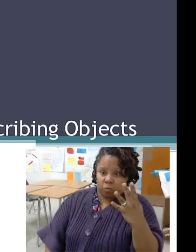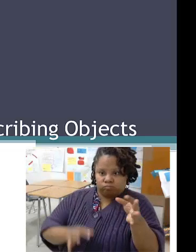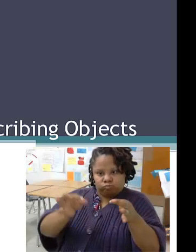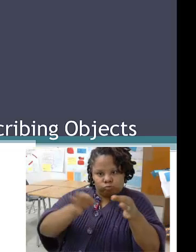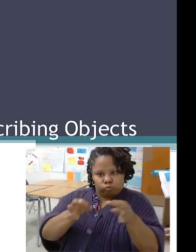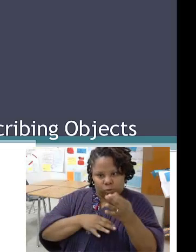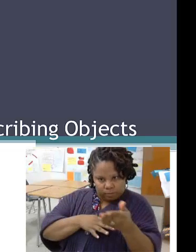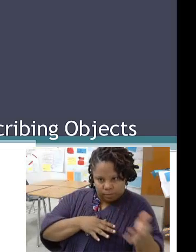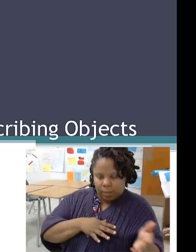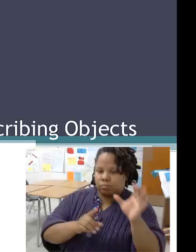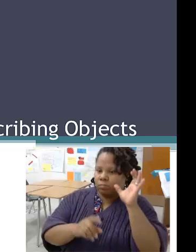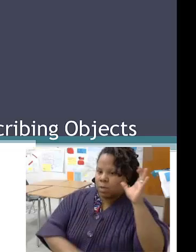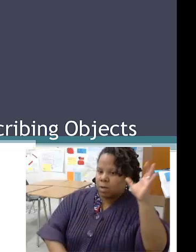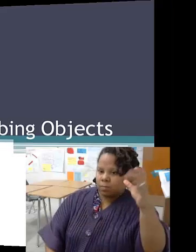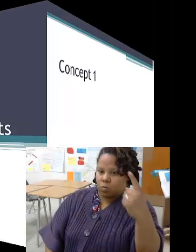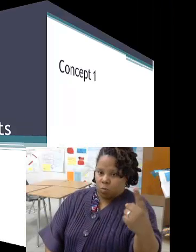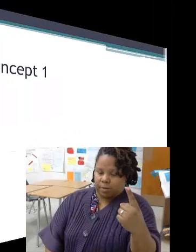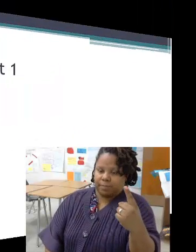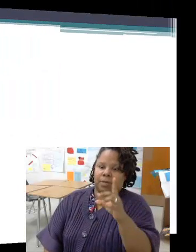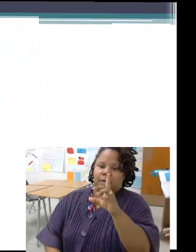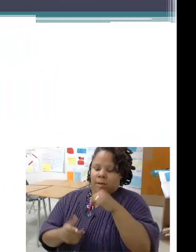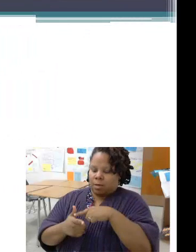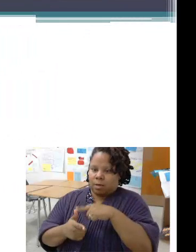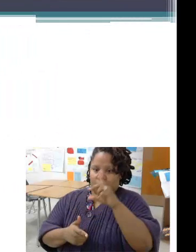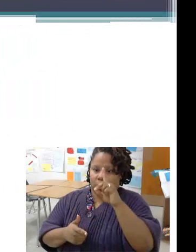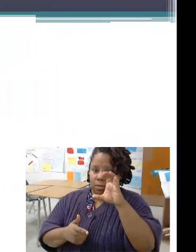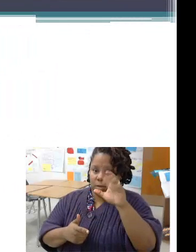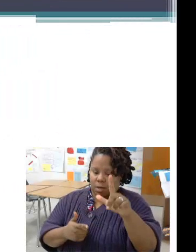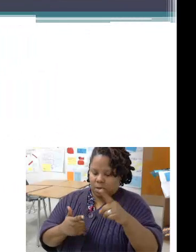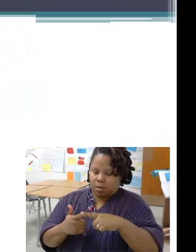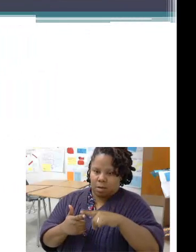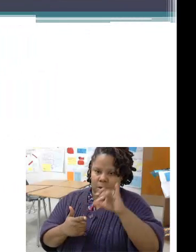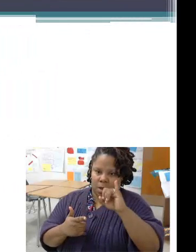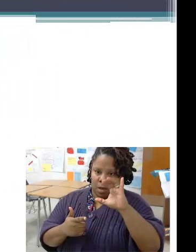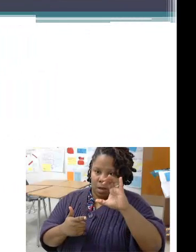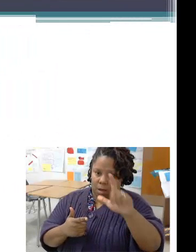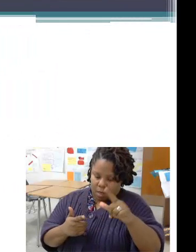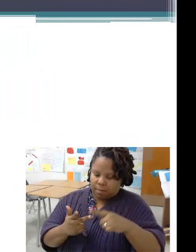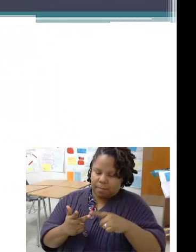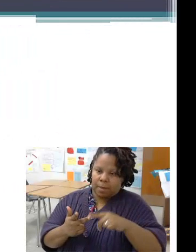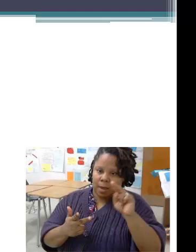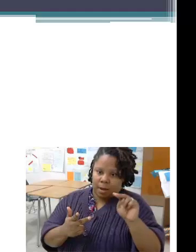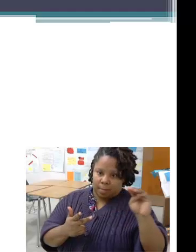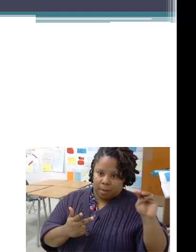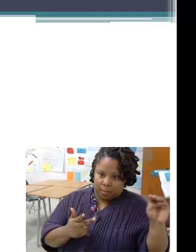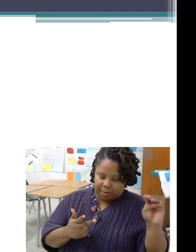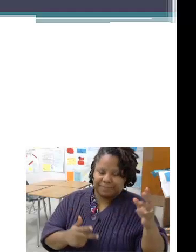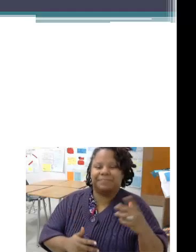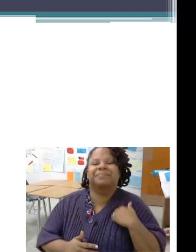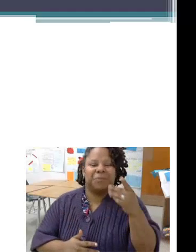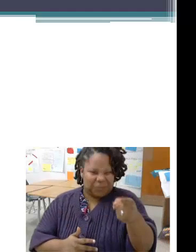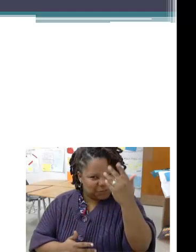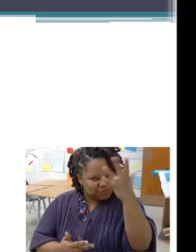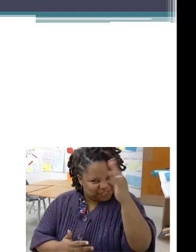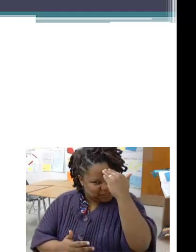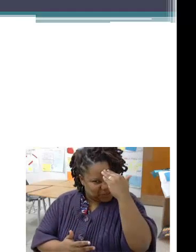1, DCLs, ICLs, non-manual markers. All right, let's get started. As we know, we've covered DCLs in the past,